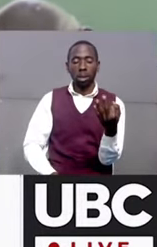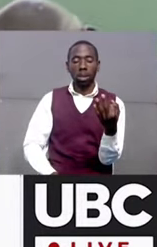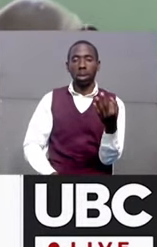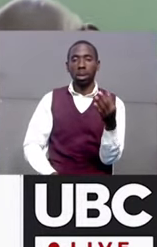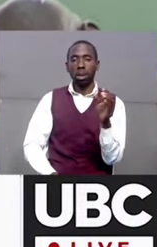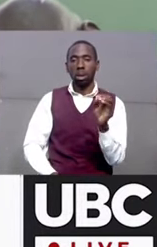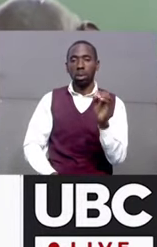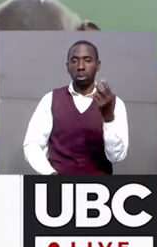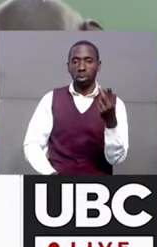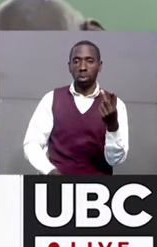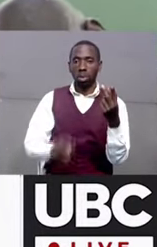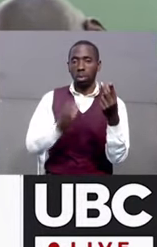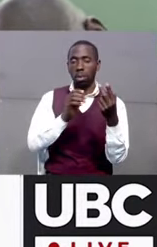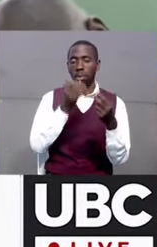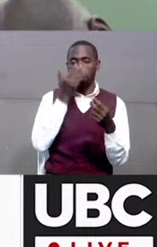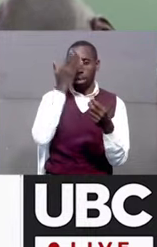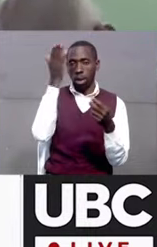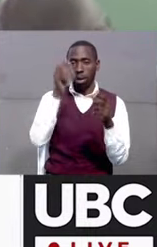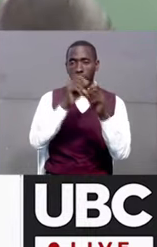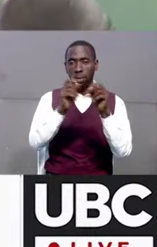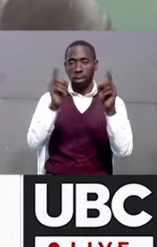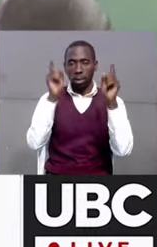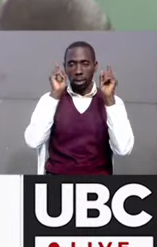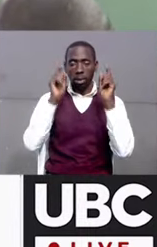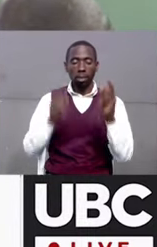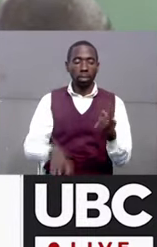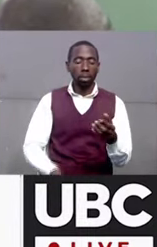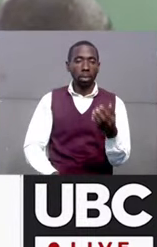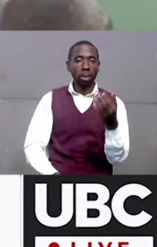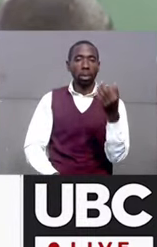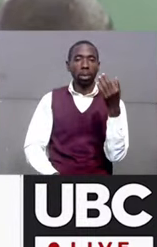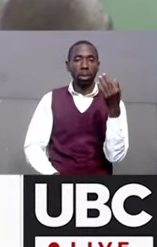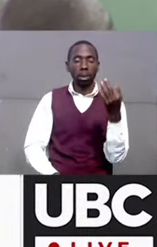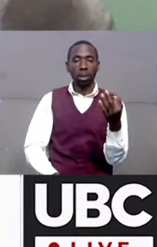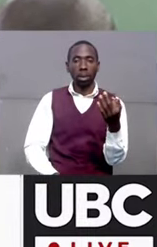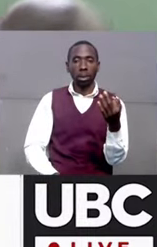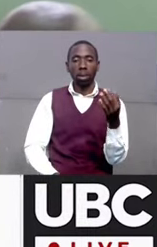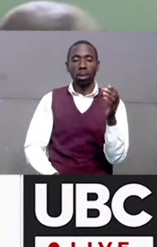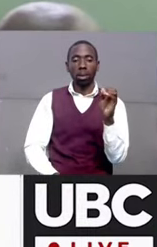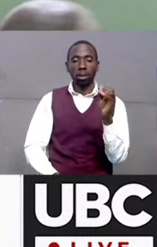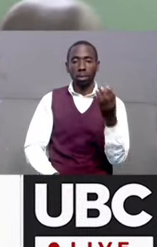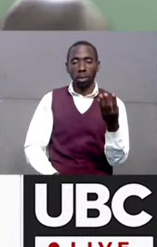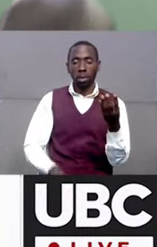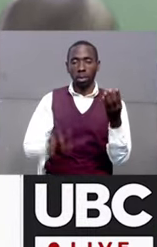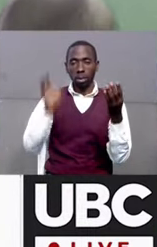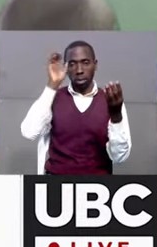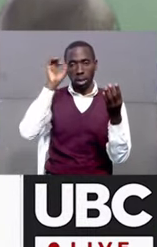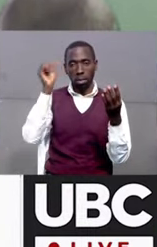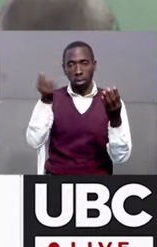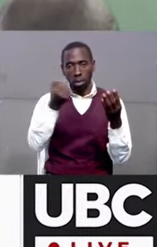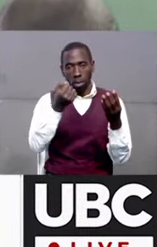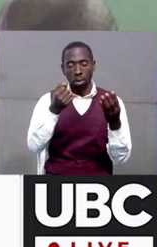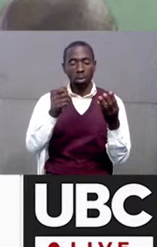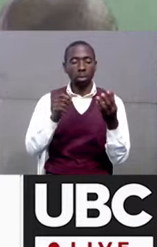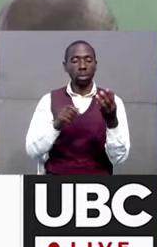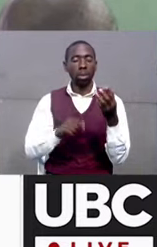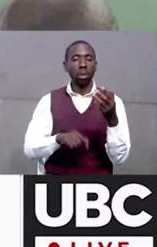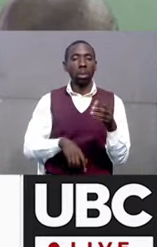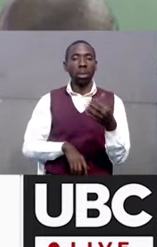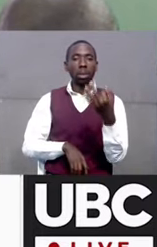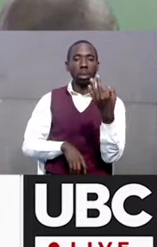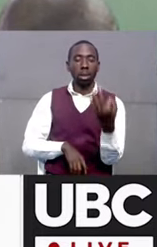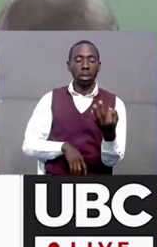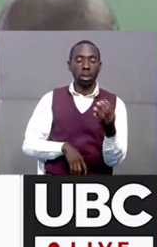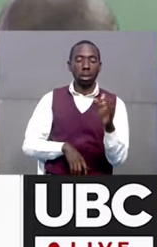Mbarara University, vote 304, Chambogo University, vote